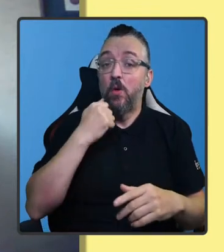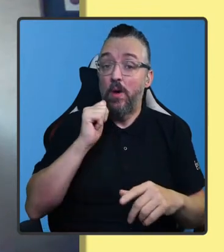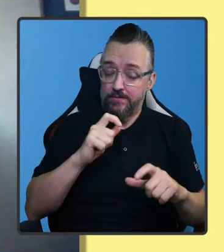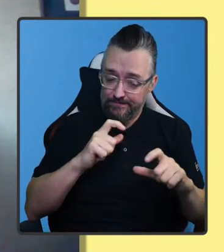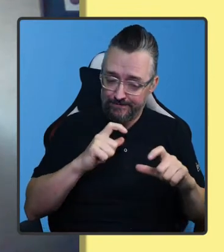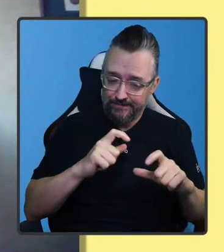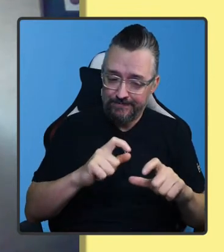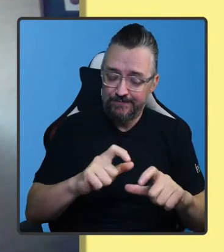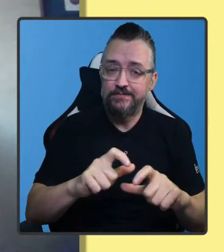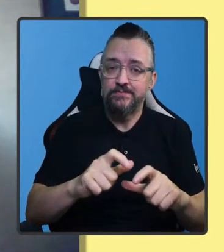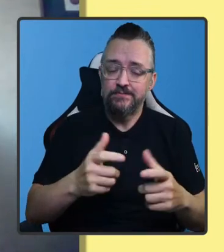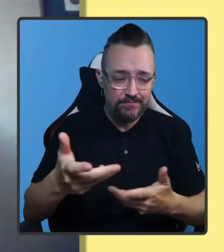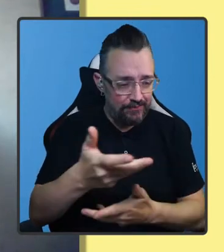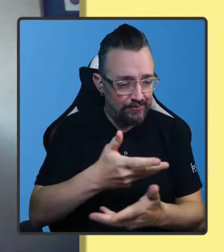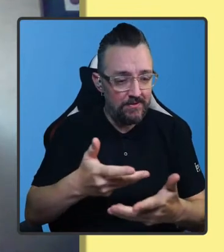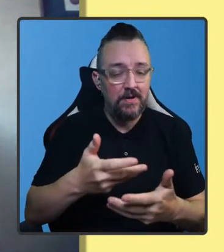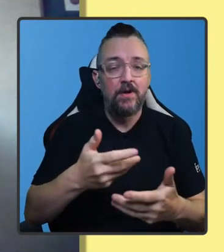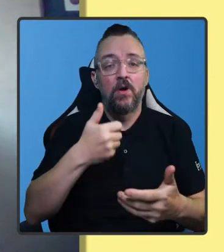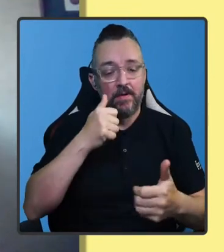which will lead us to independence.